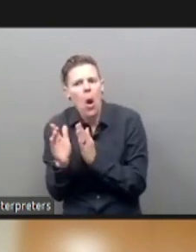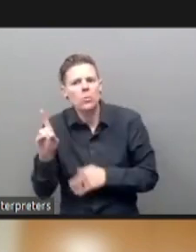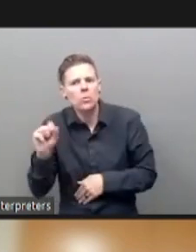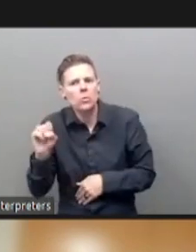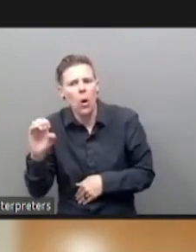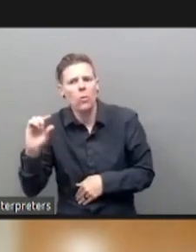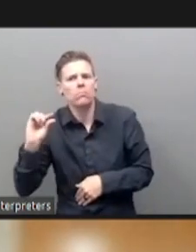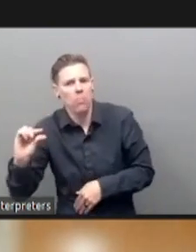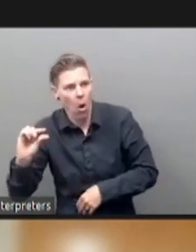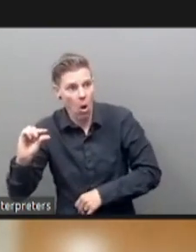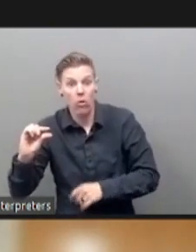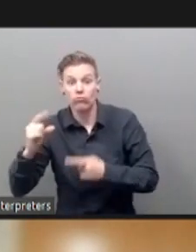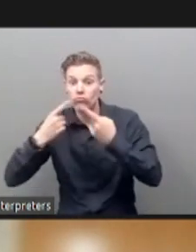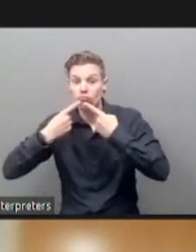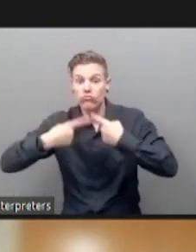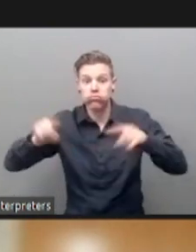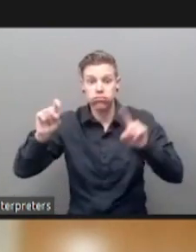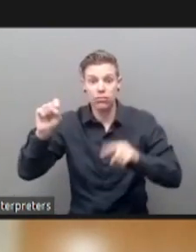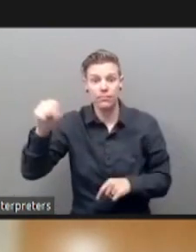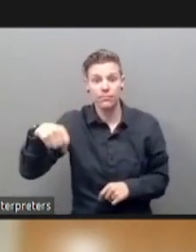Next slide.